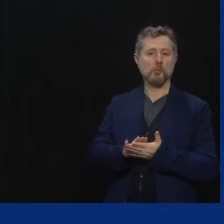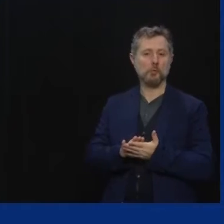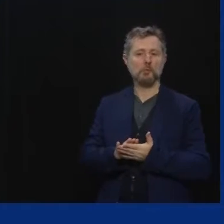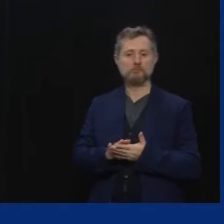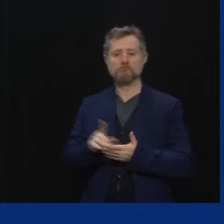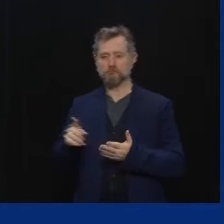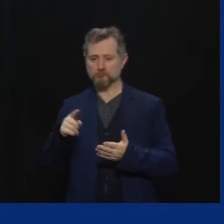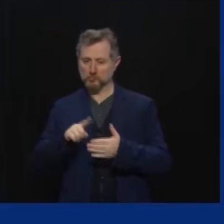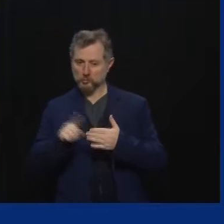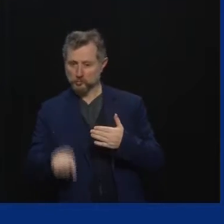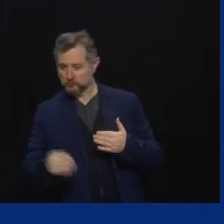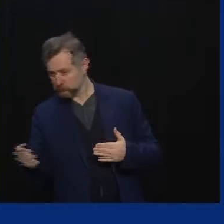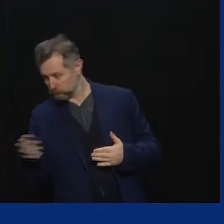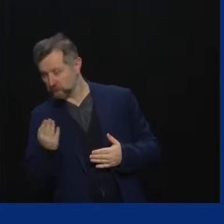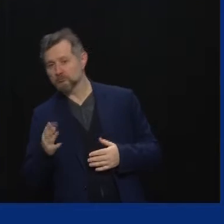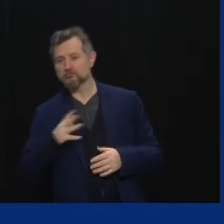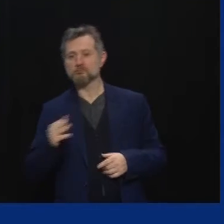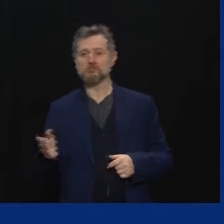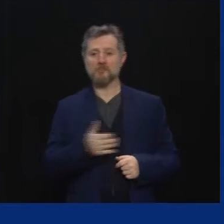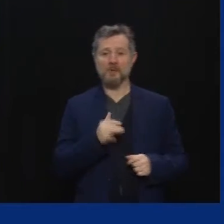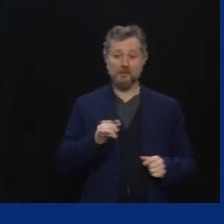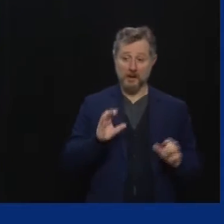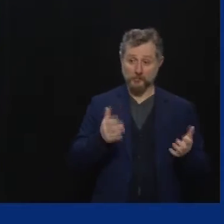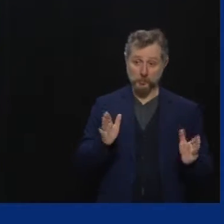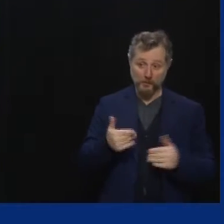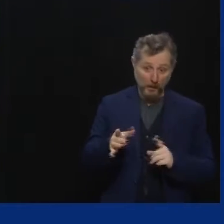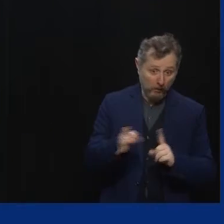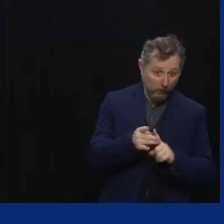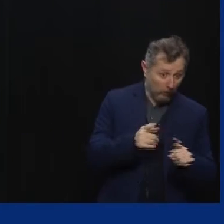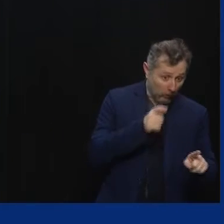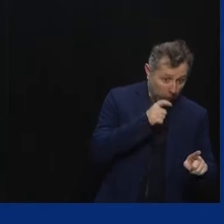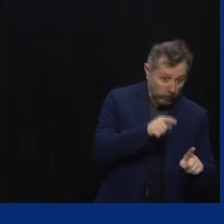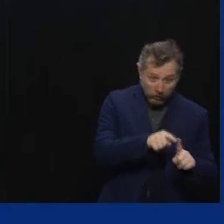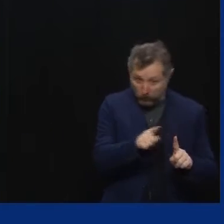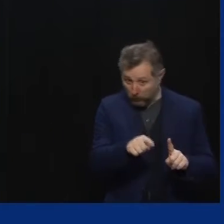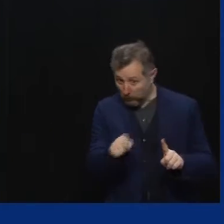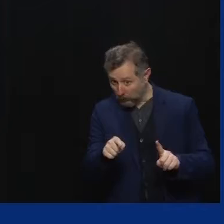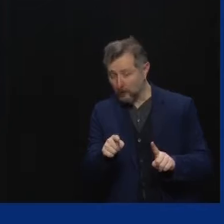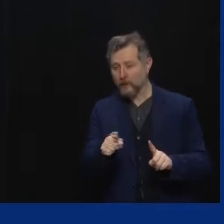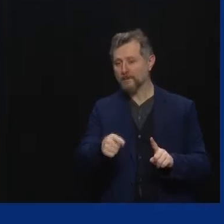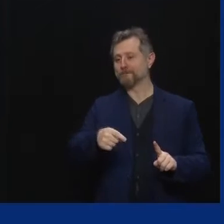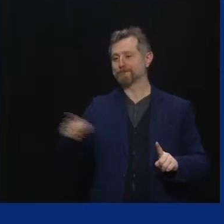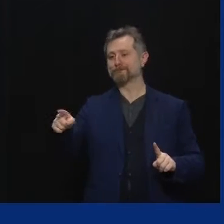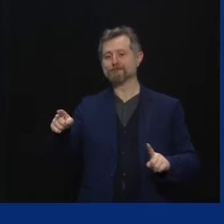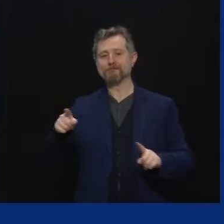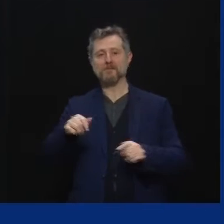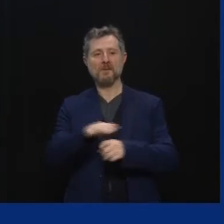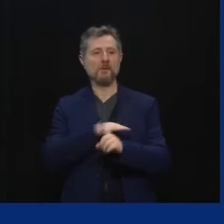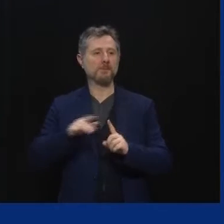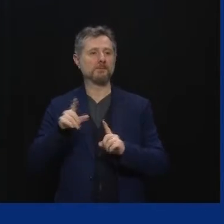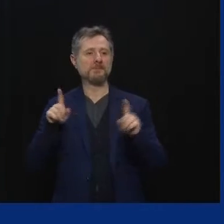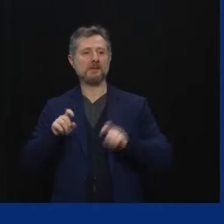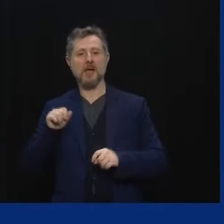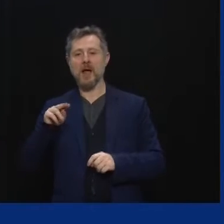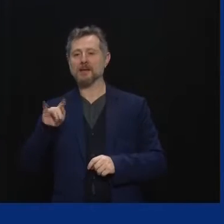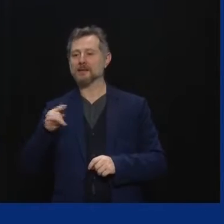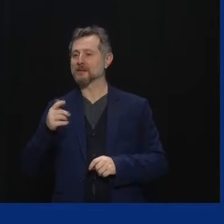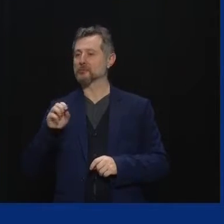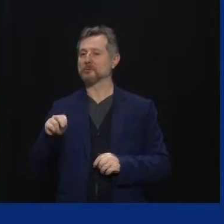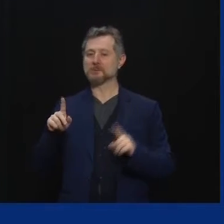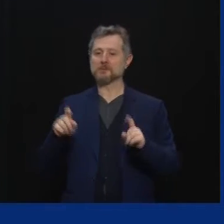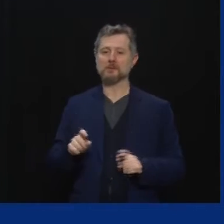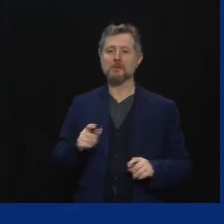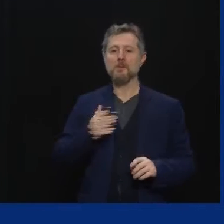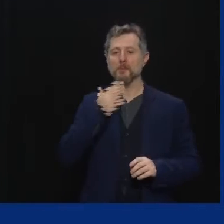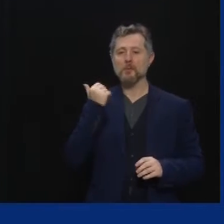someone in their classroom tested positive. So we're getting those out to parents, and this is another tool we're talking about, issuing guidance on testing to